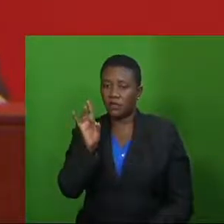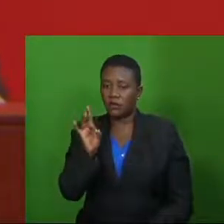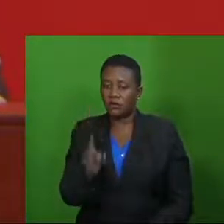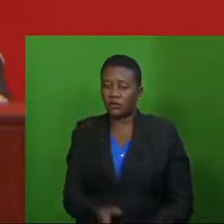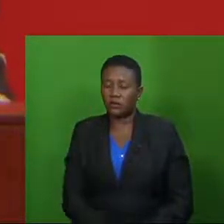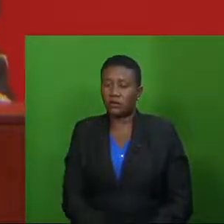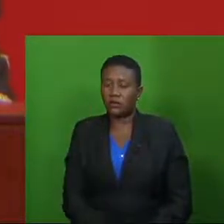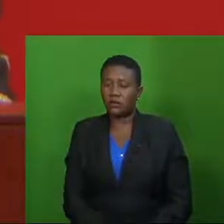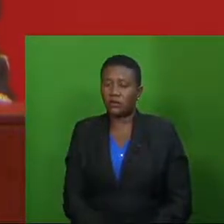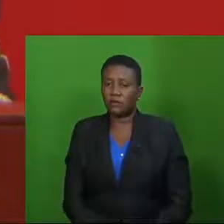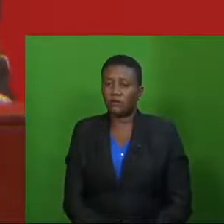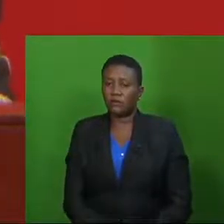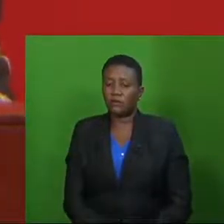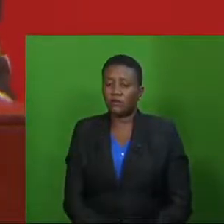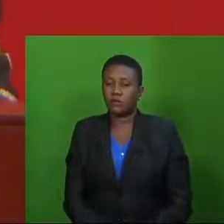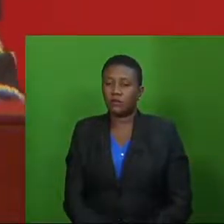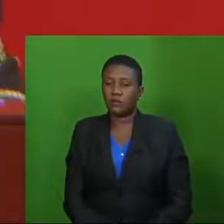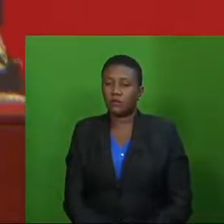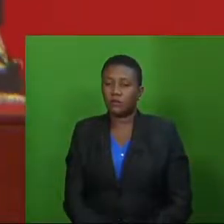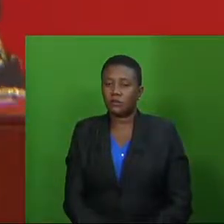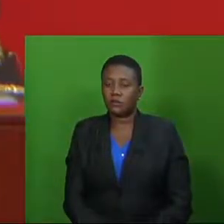Chairman.